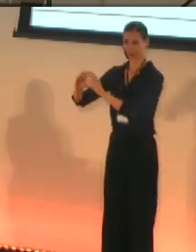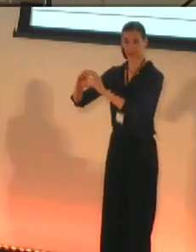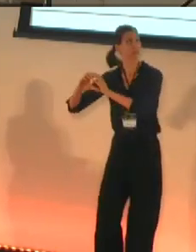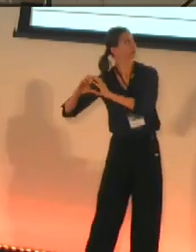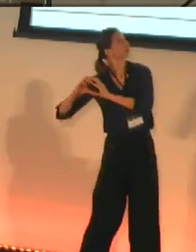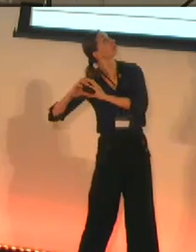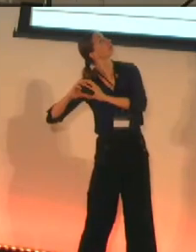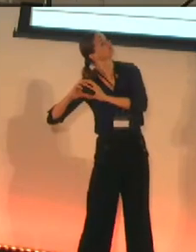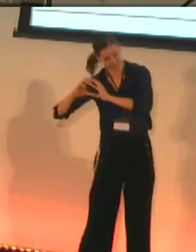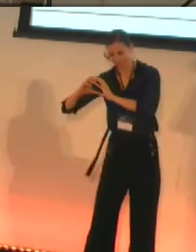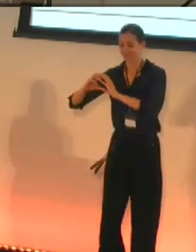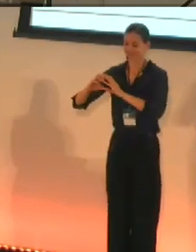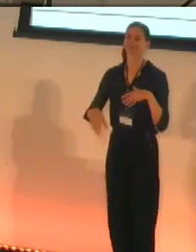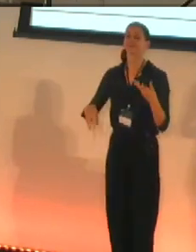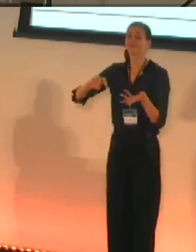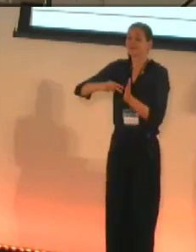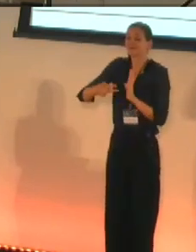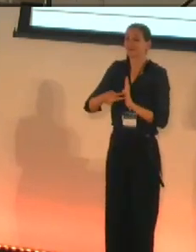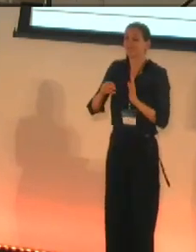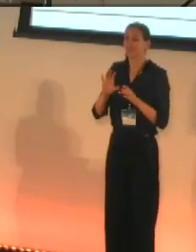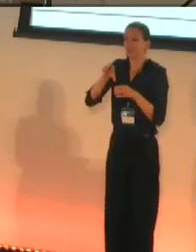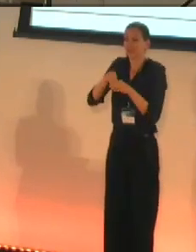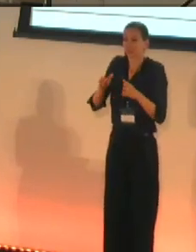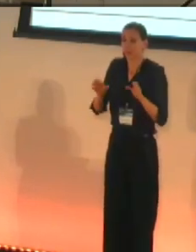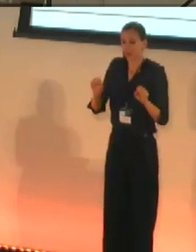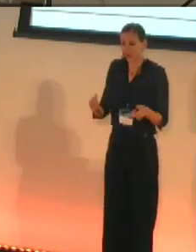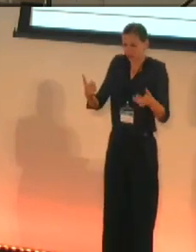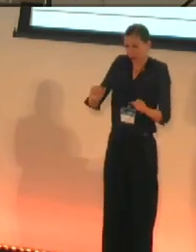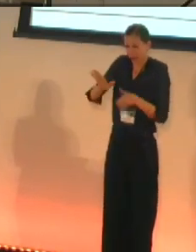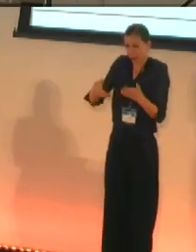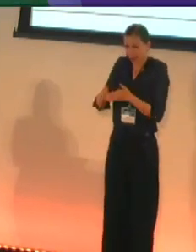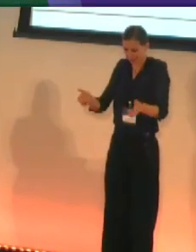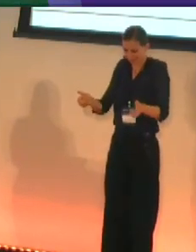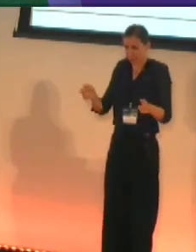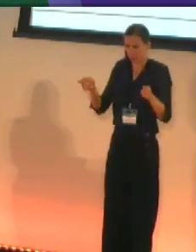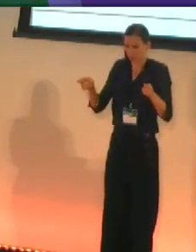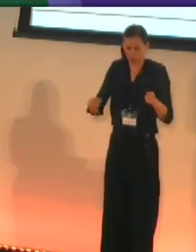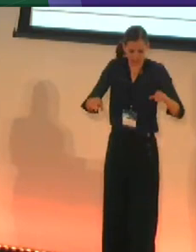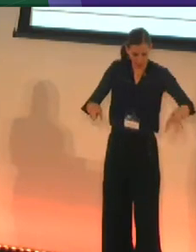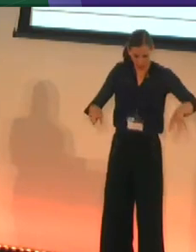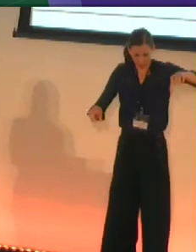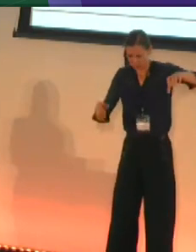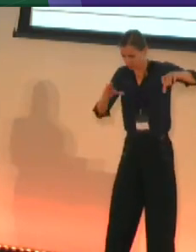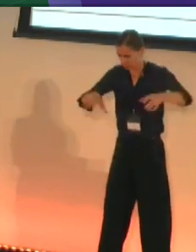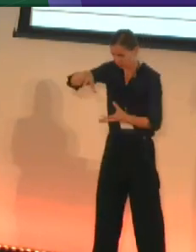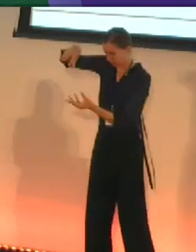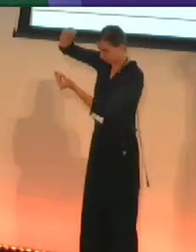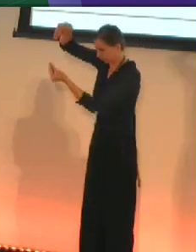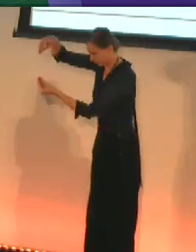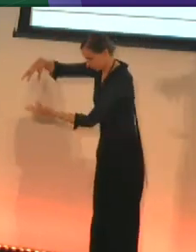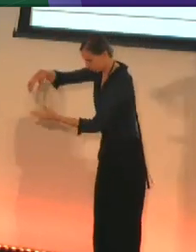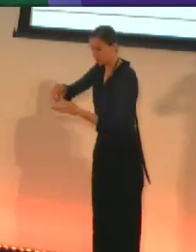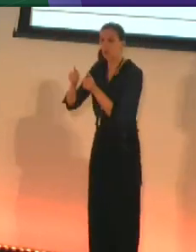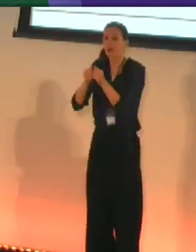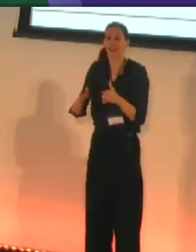gave the participants a chance to try out all the different controls, walking, teleportation, grabbing the balls, etc., without a